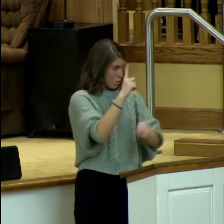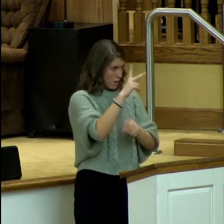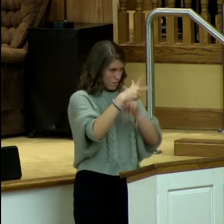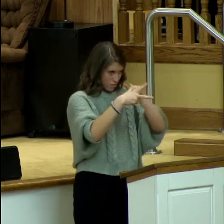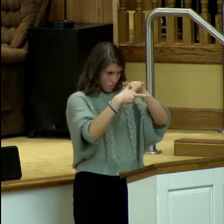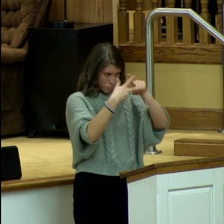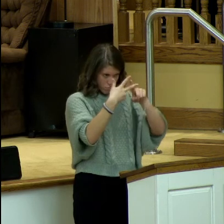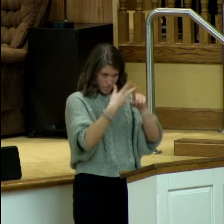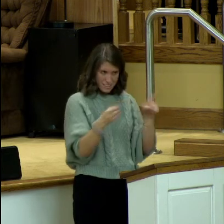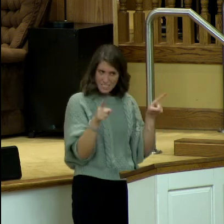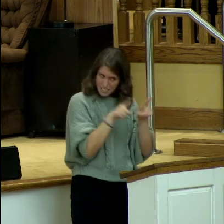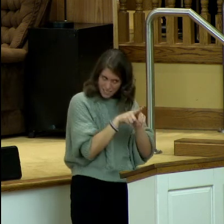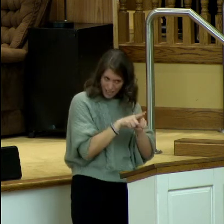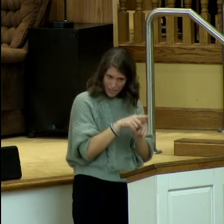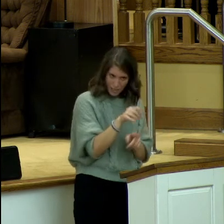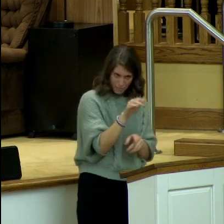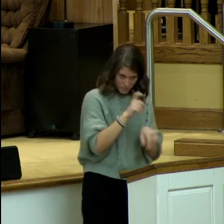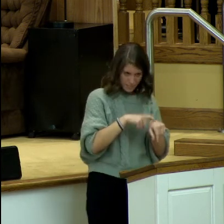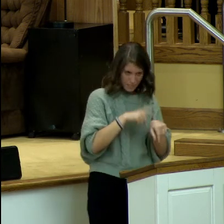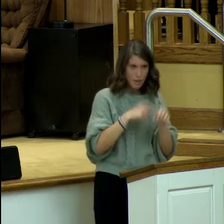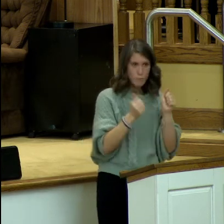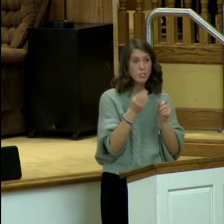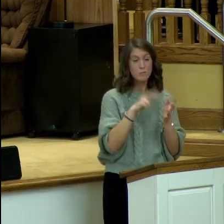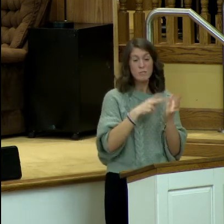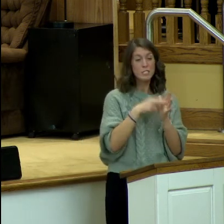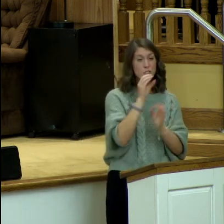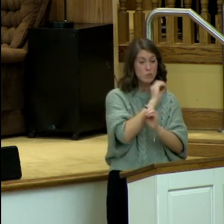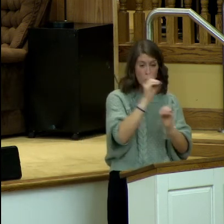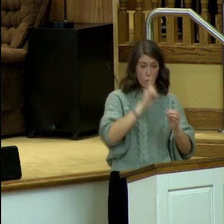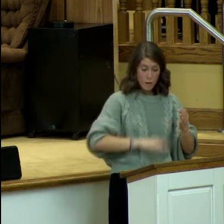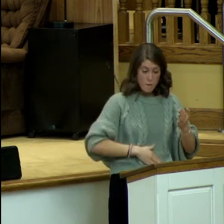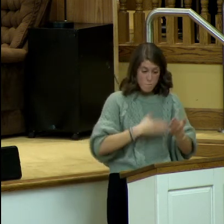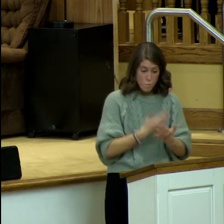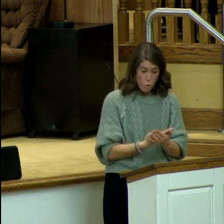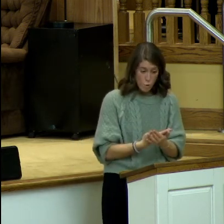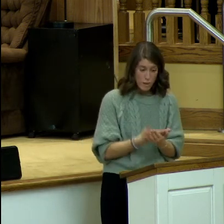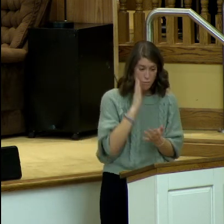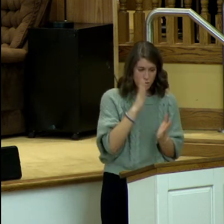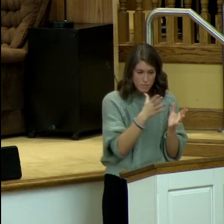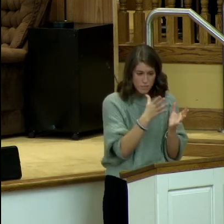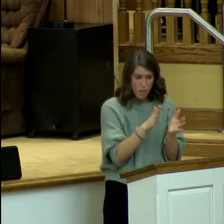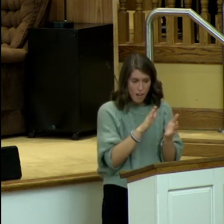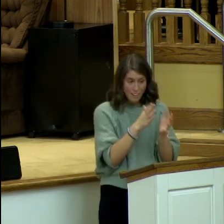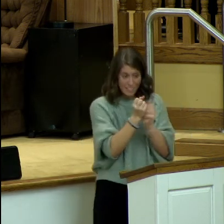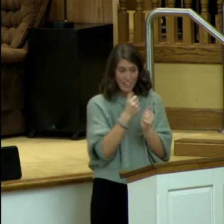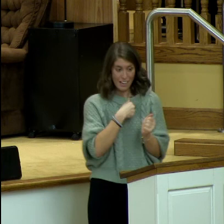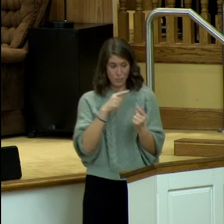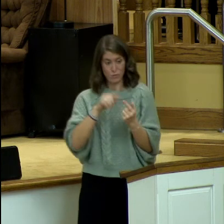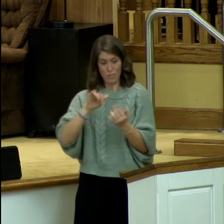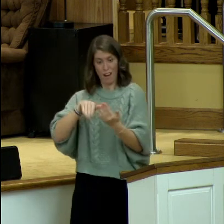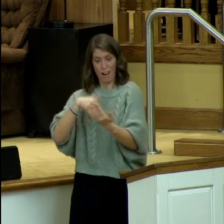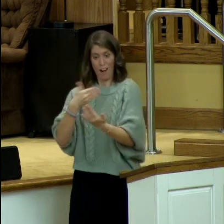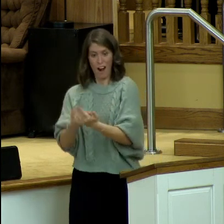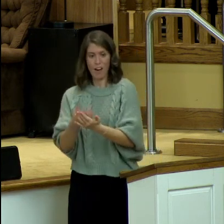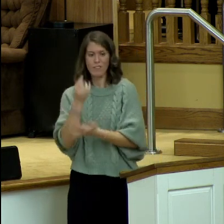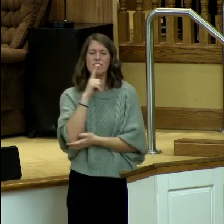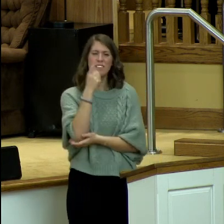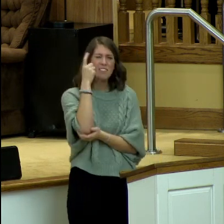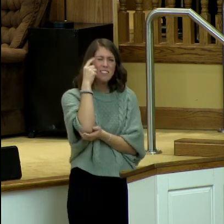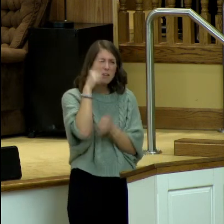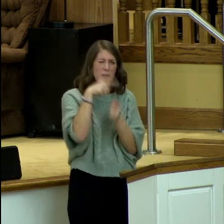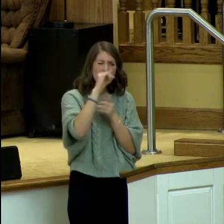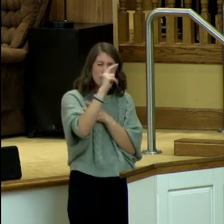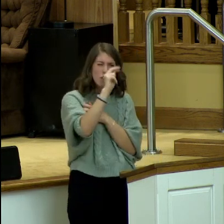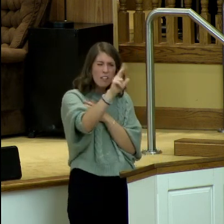time. Which means nobody ever born would ever get us to that destination verse, which really, if you think about it,